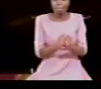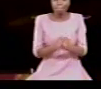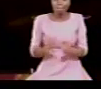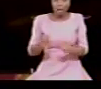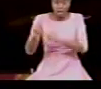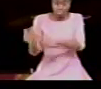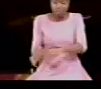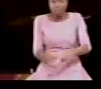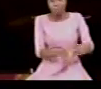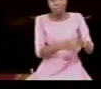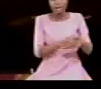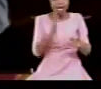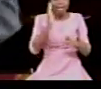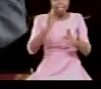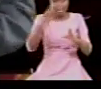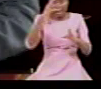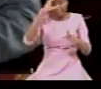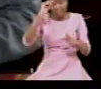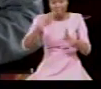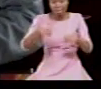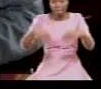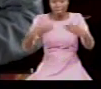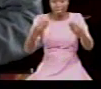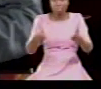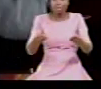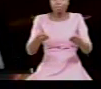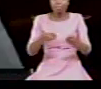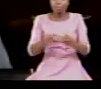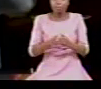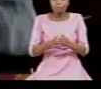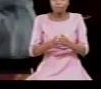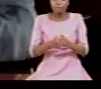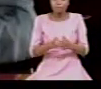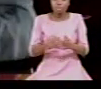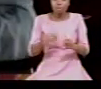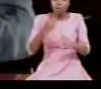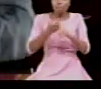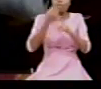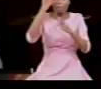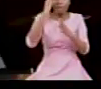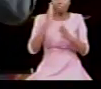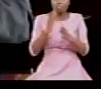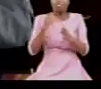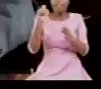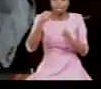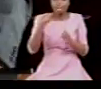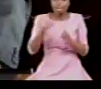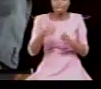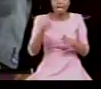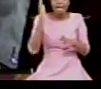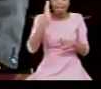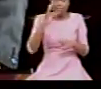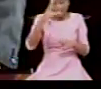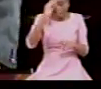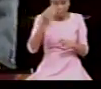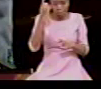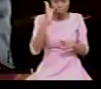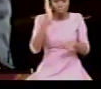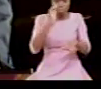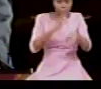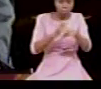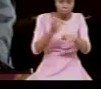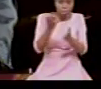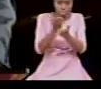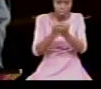over. Shall men, not from heaven, yes, shall men, God will touch